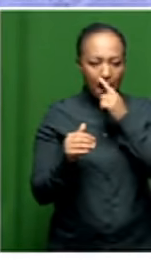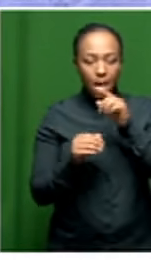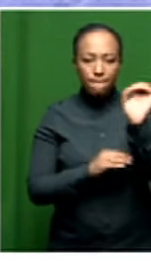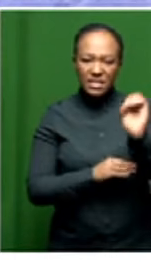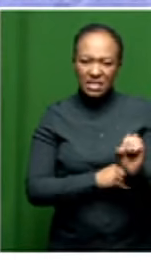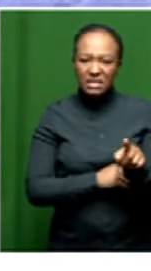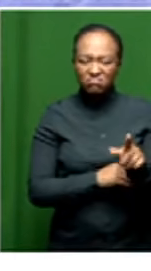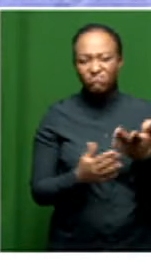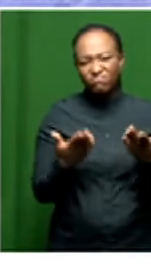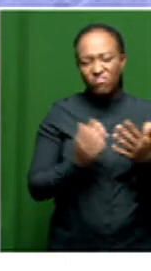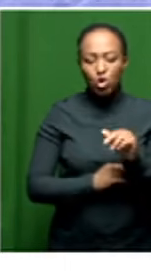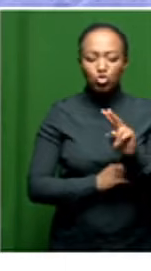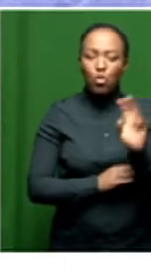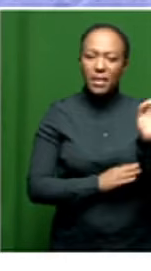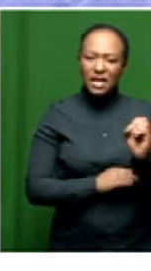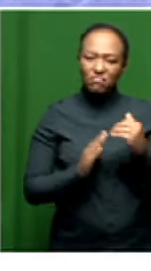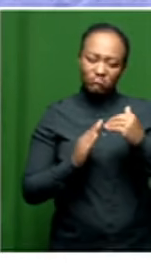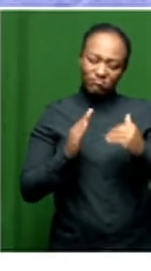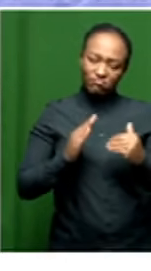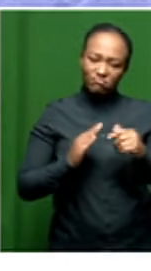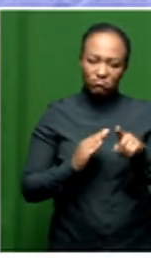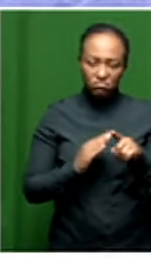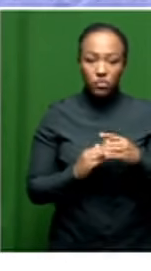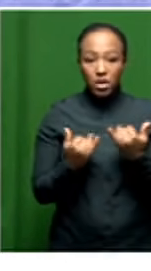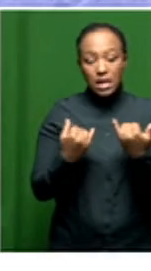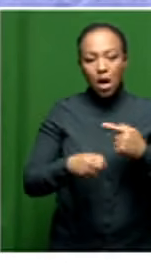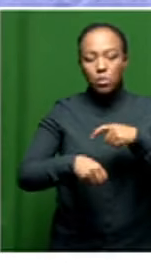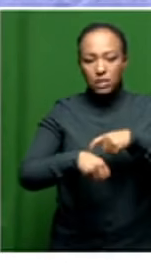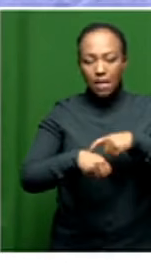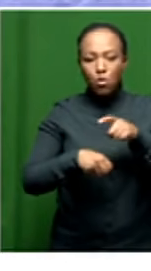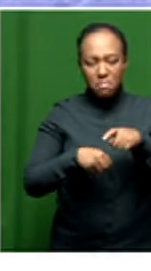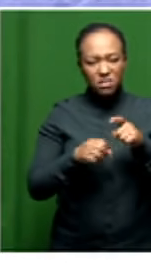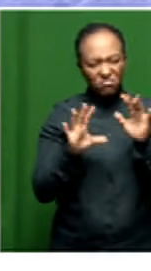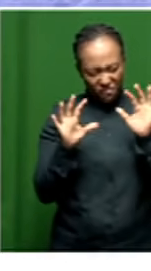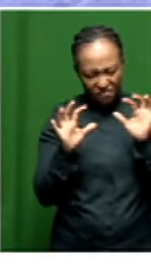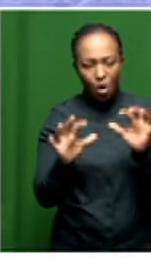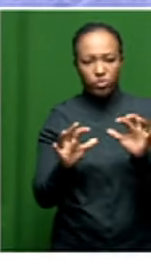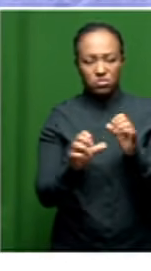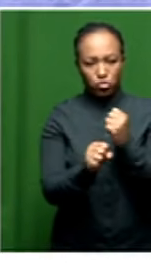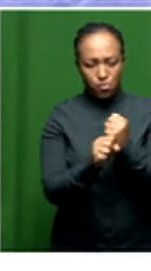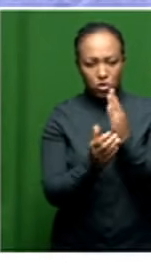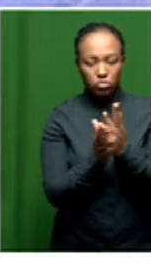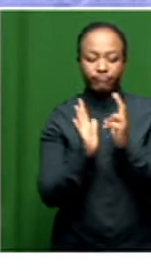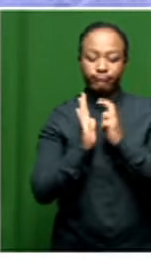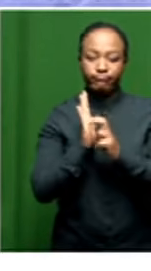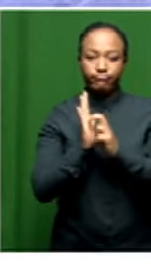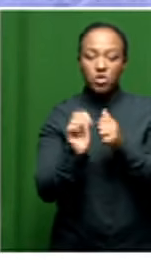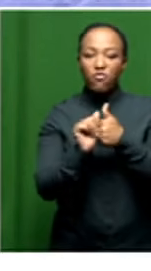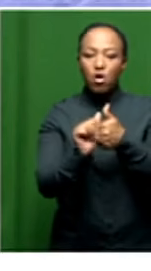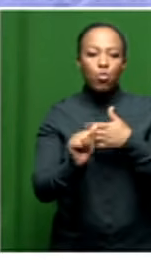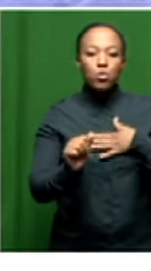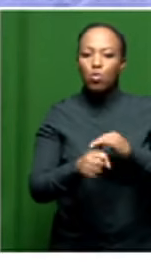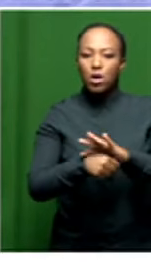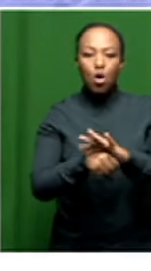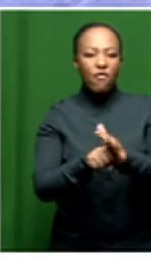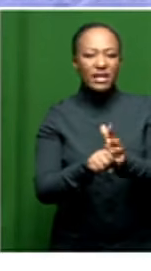been below 2%. So this is the time where we should reinforce our measures so that we don't allow COVID